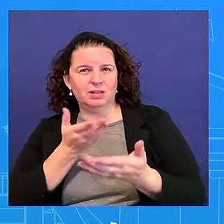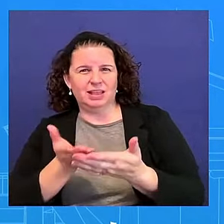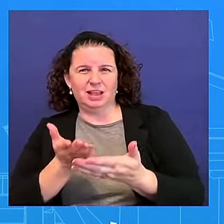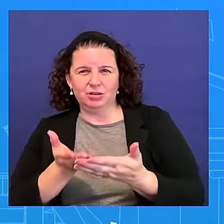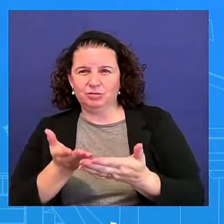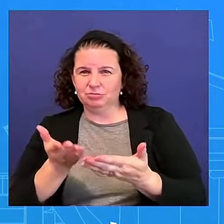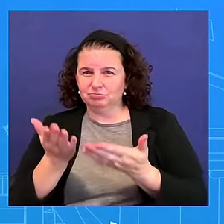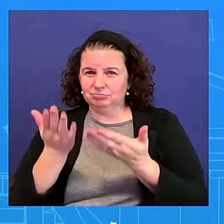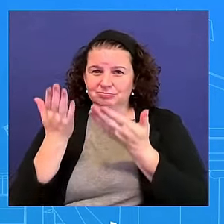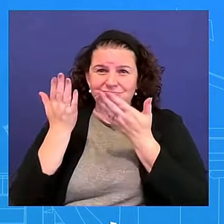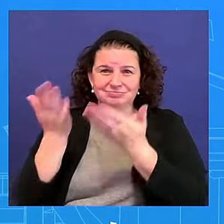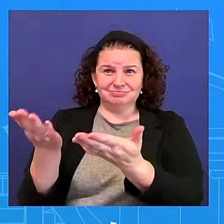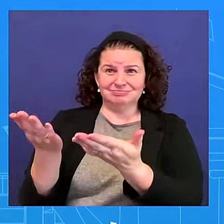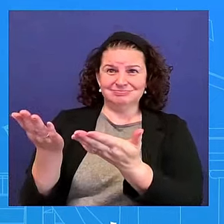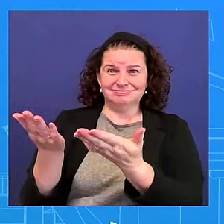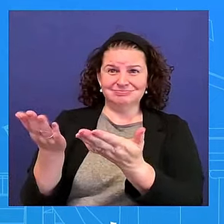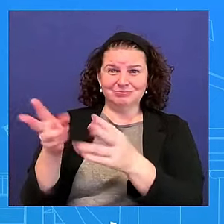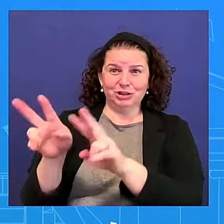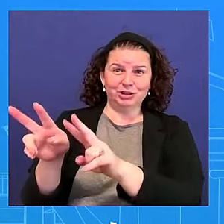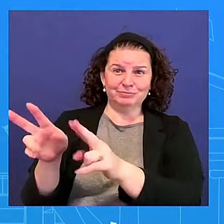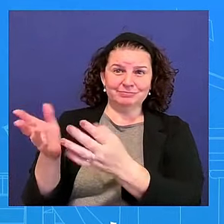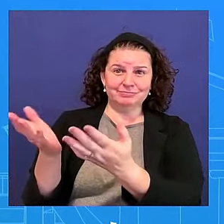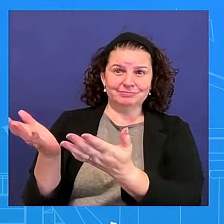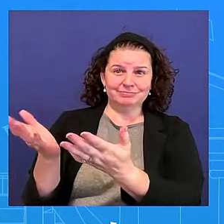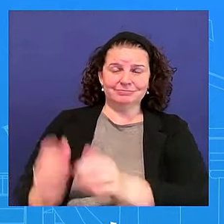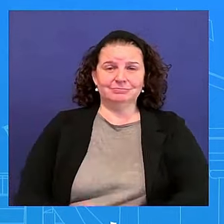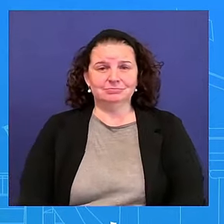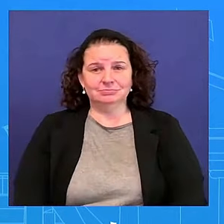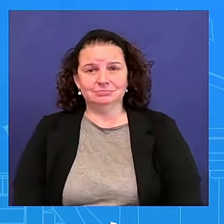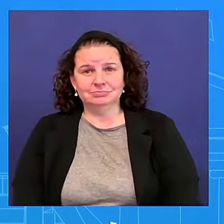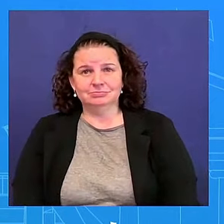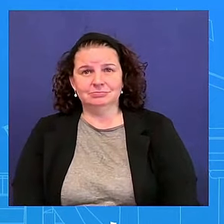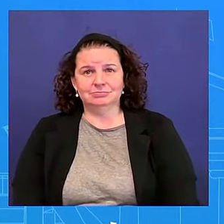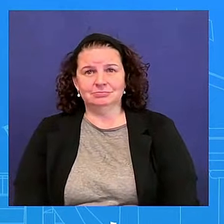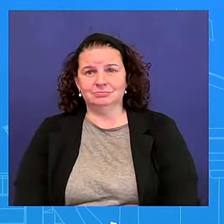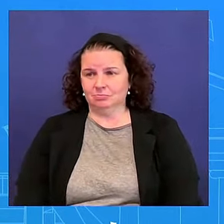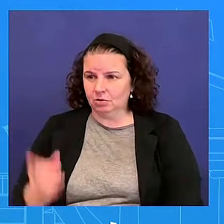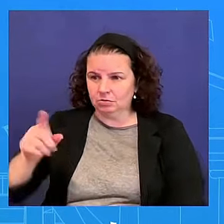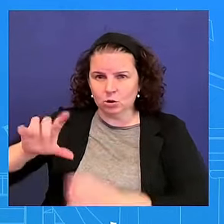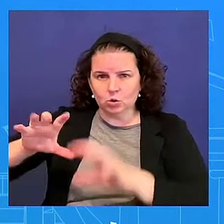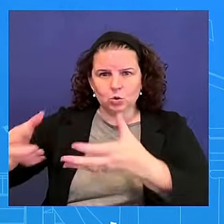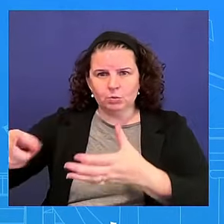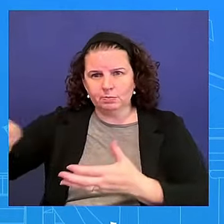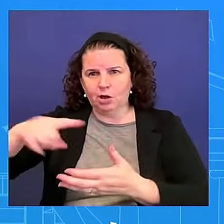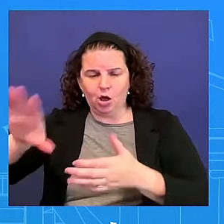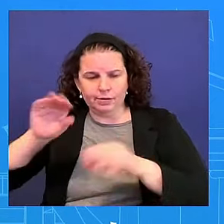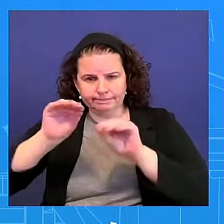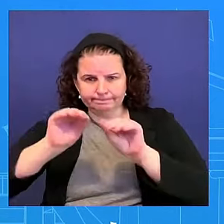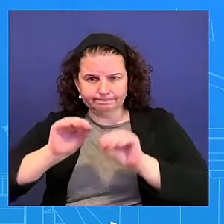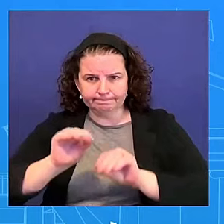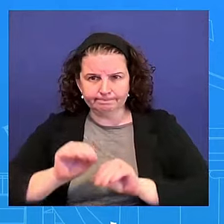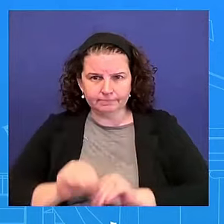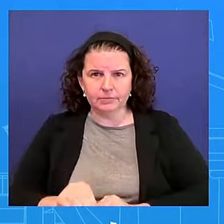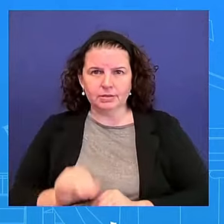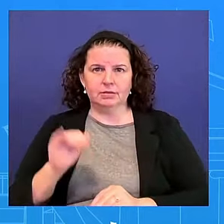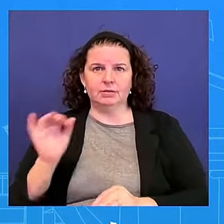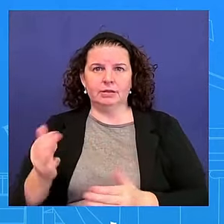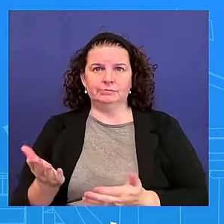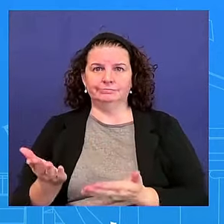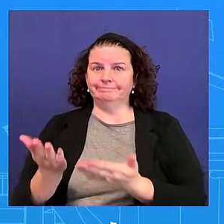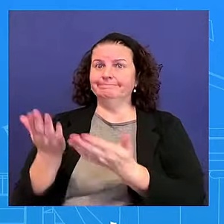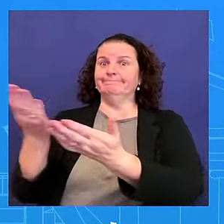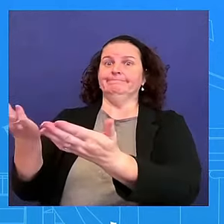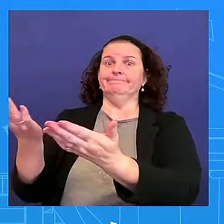is a group of them that come together when it comes to doing their physical. It is extensive physical. And so there is something there for